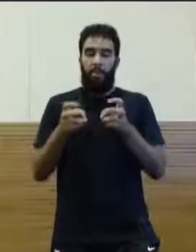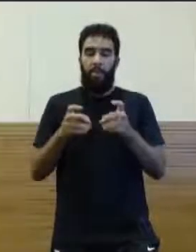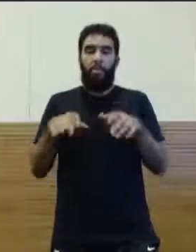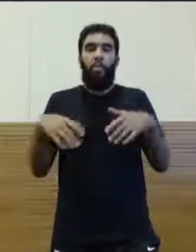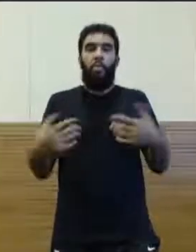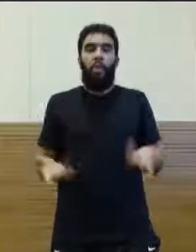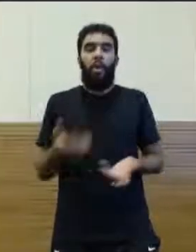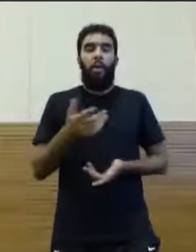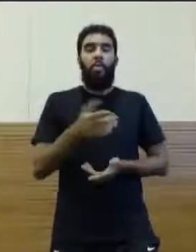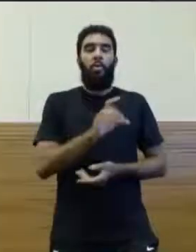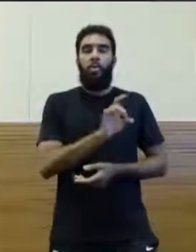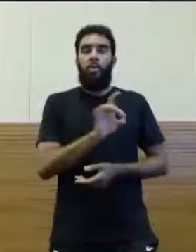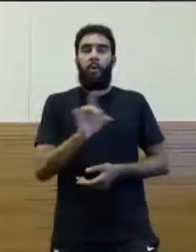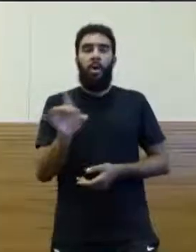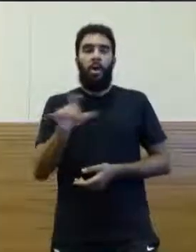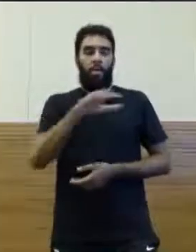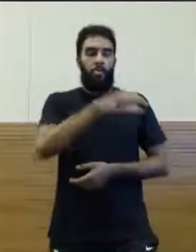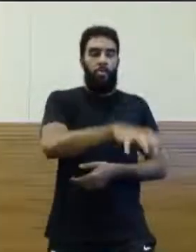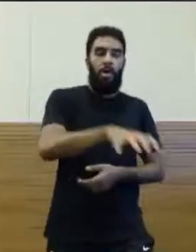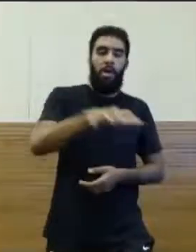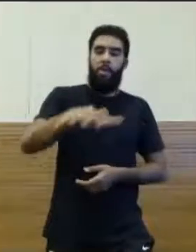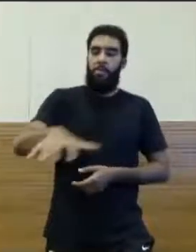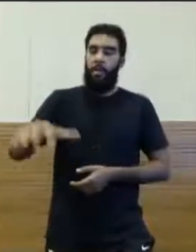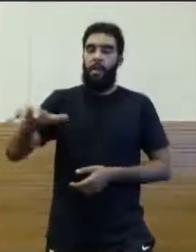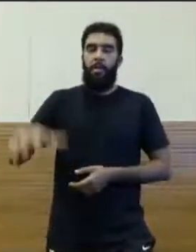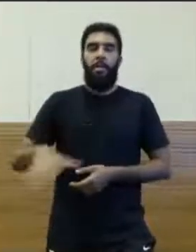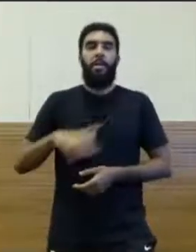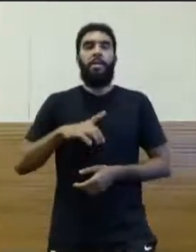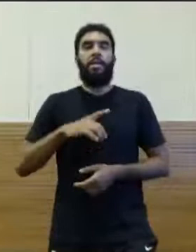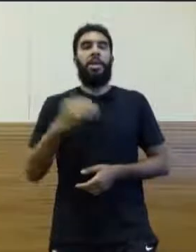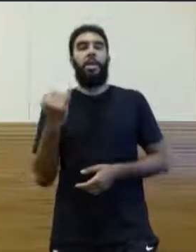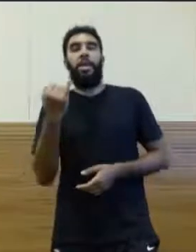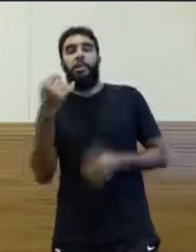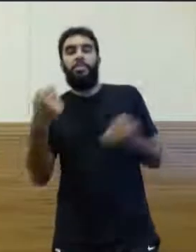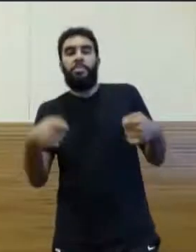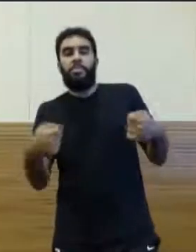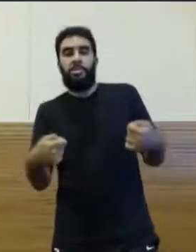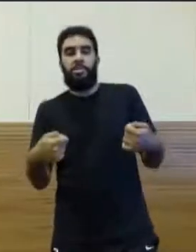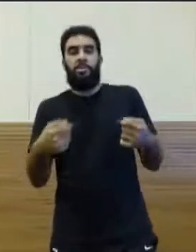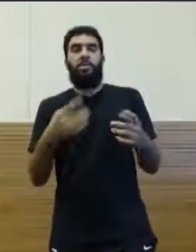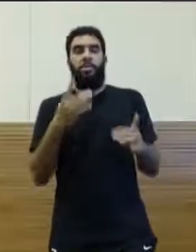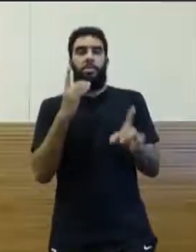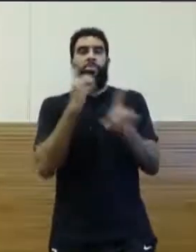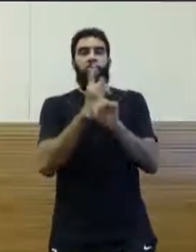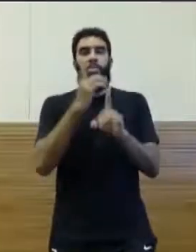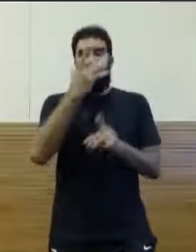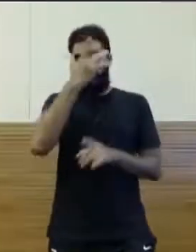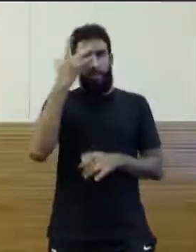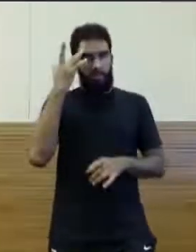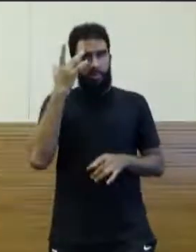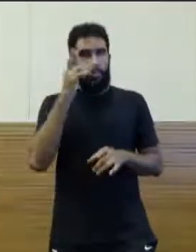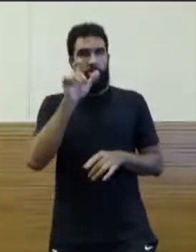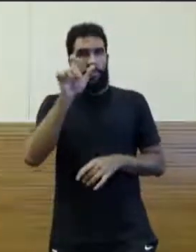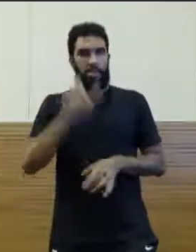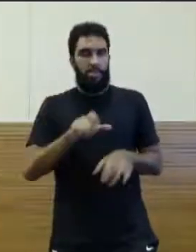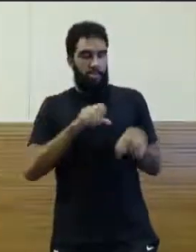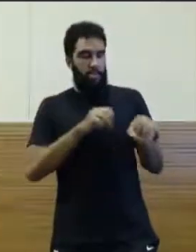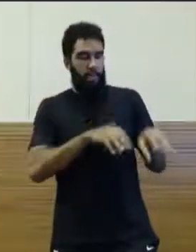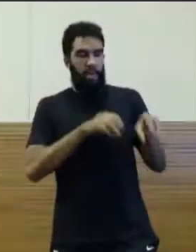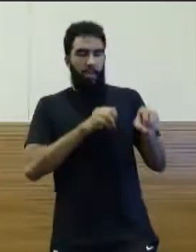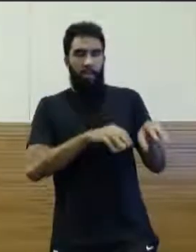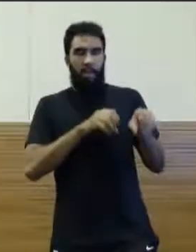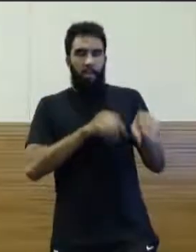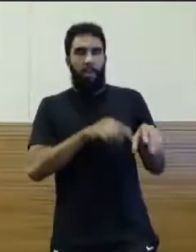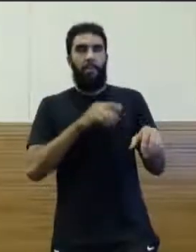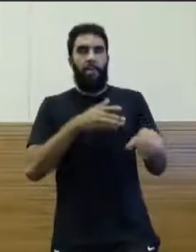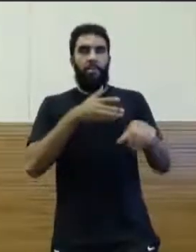in identifying the needs of each of these territories. This was a strategy that was built